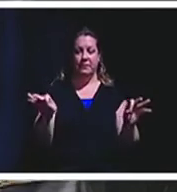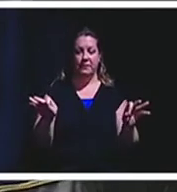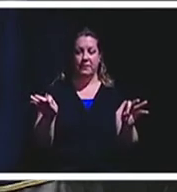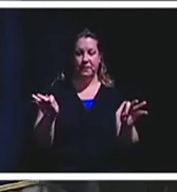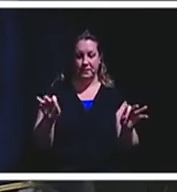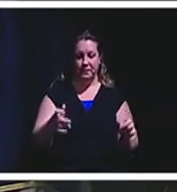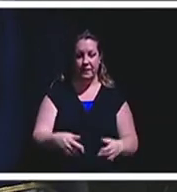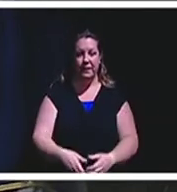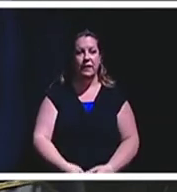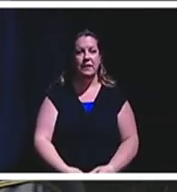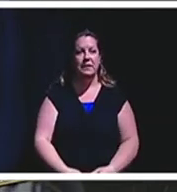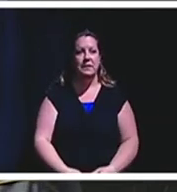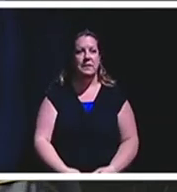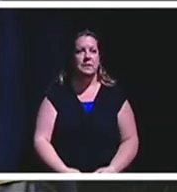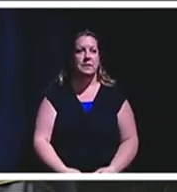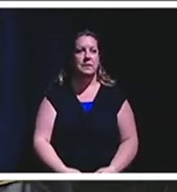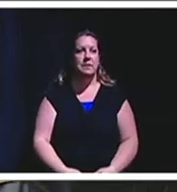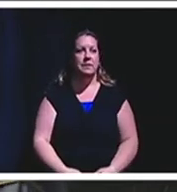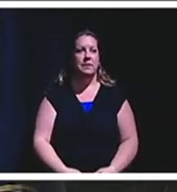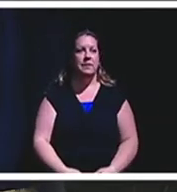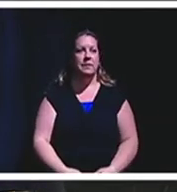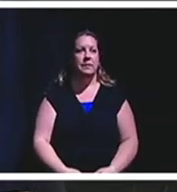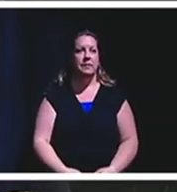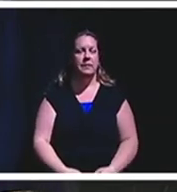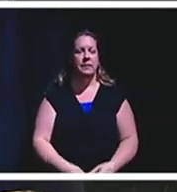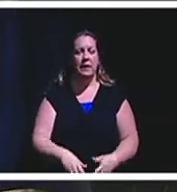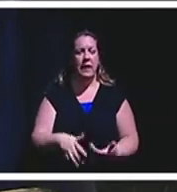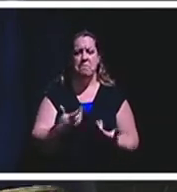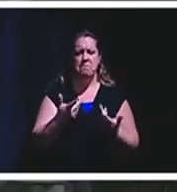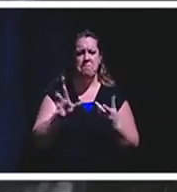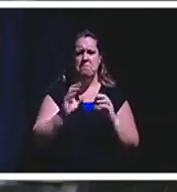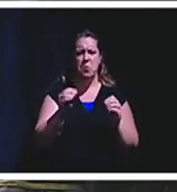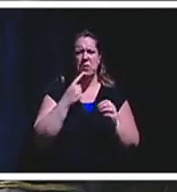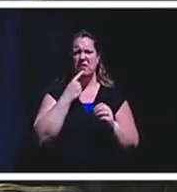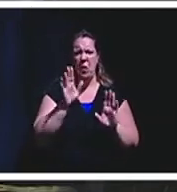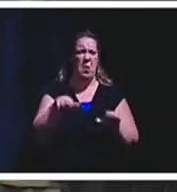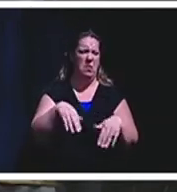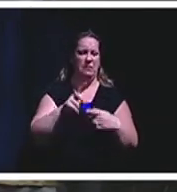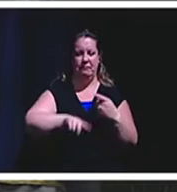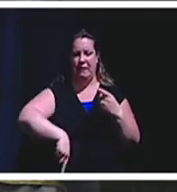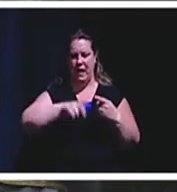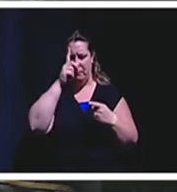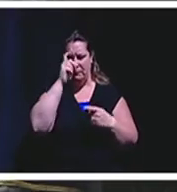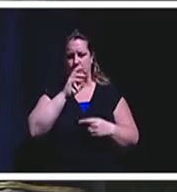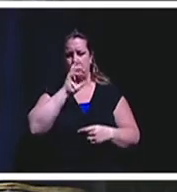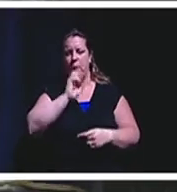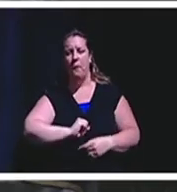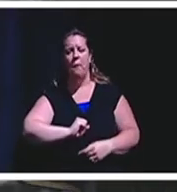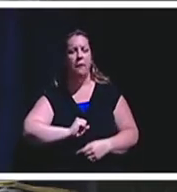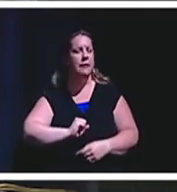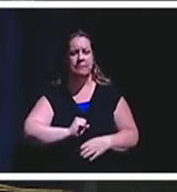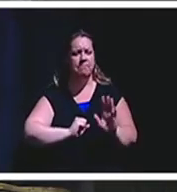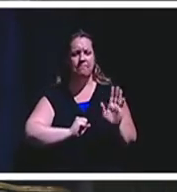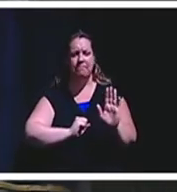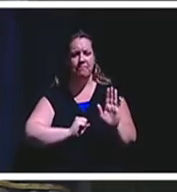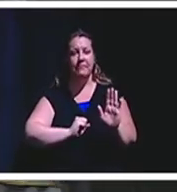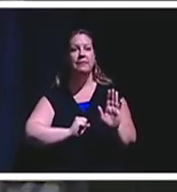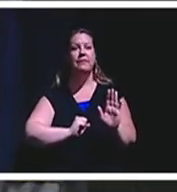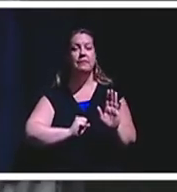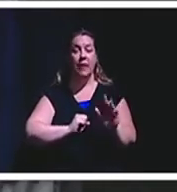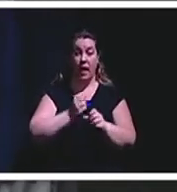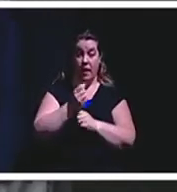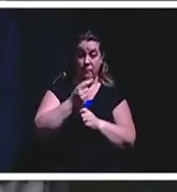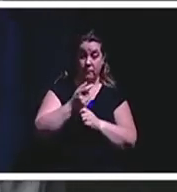no, you're too old. And each year, I ask, who is